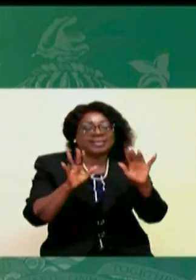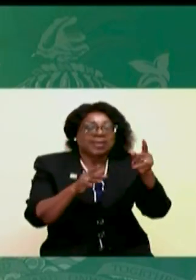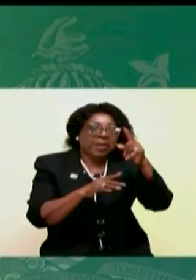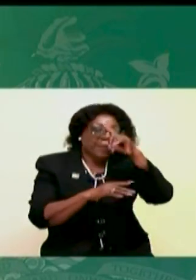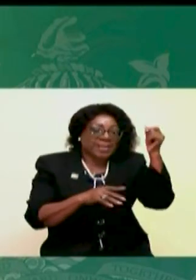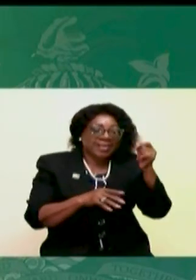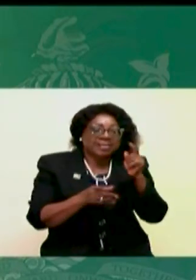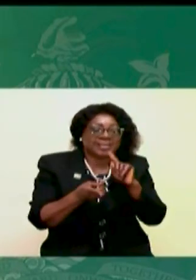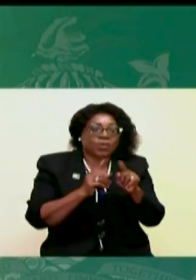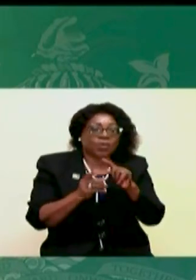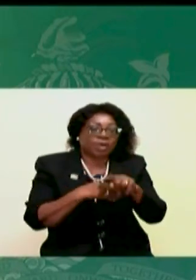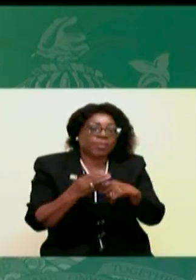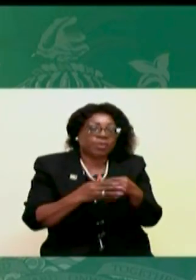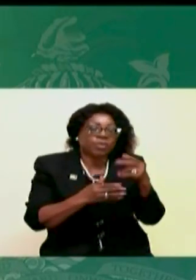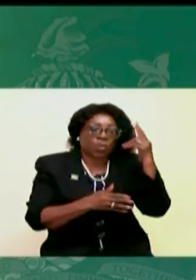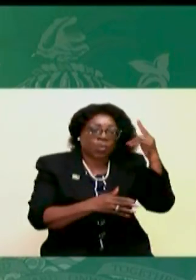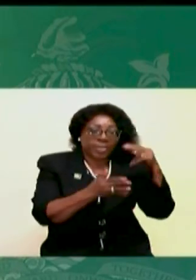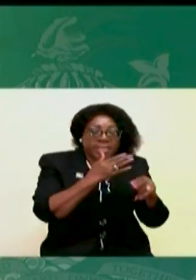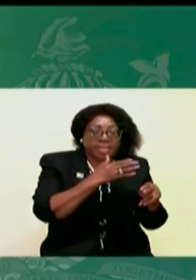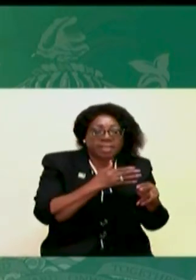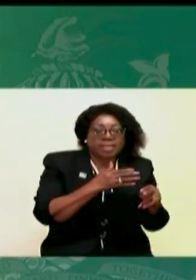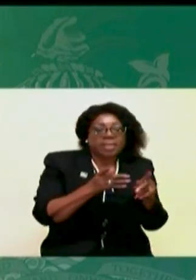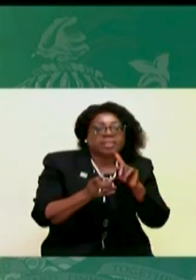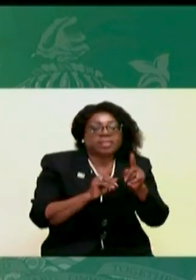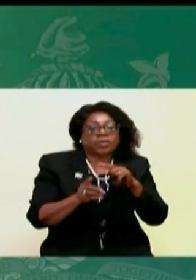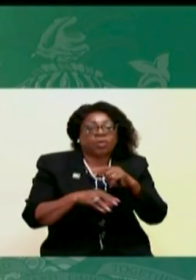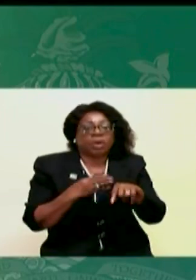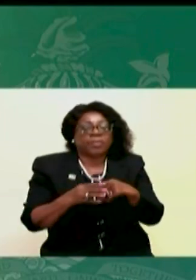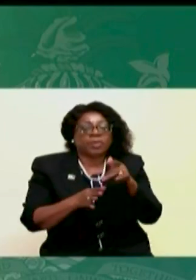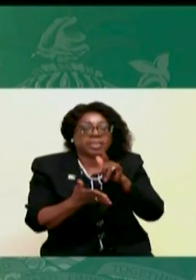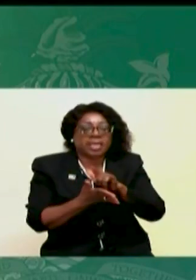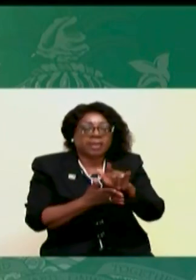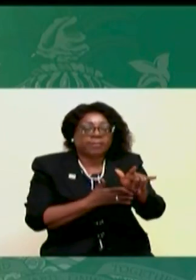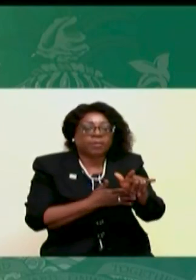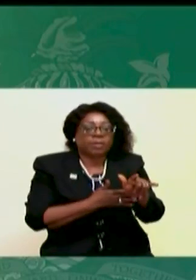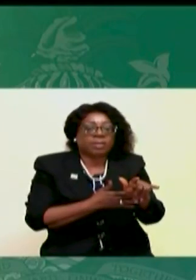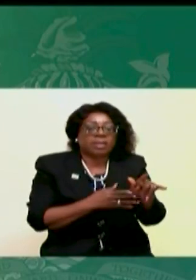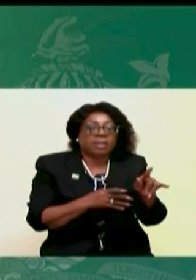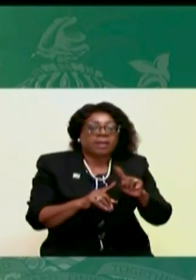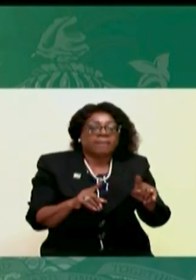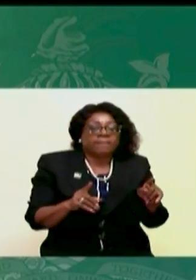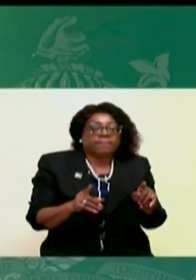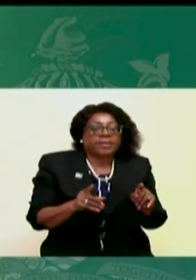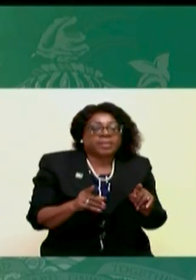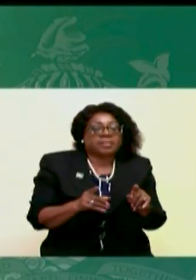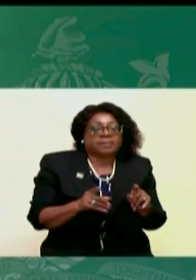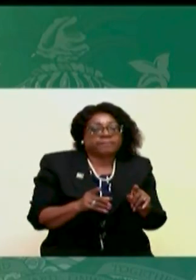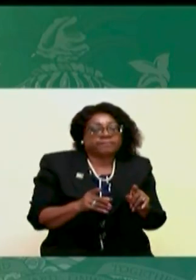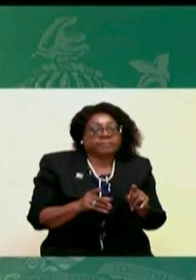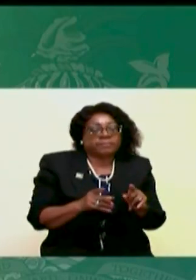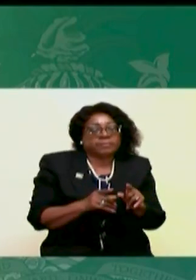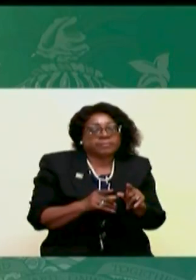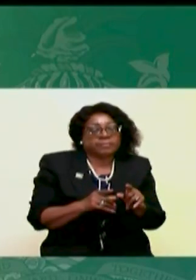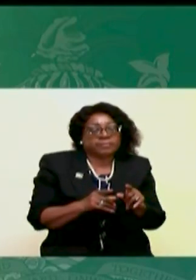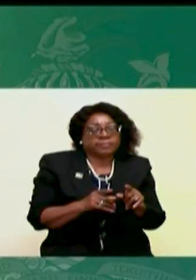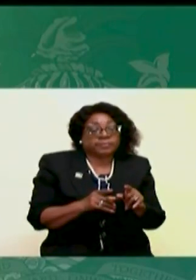hotel, they talk about the airport. Oh, wow. But, you know, I just find these things. And the member